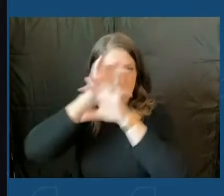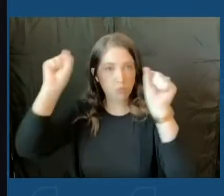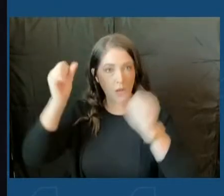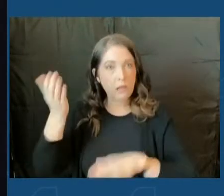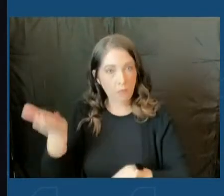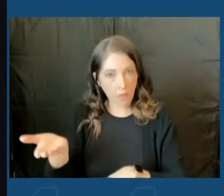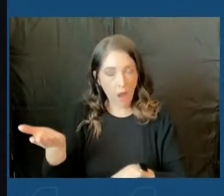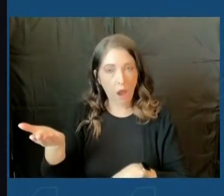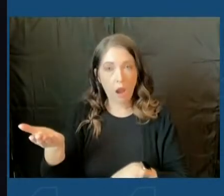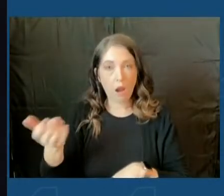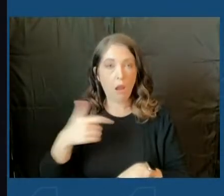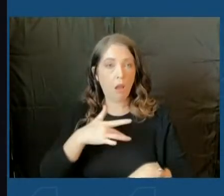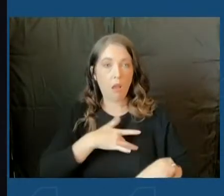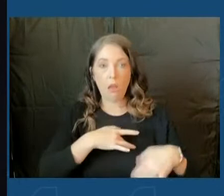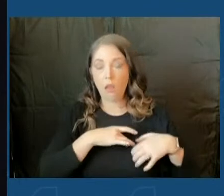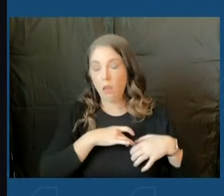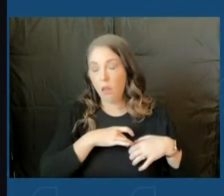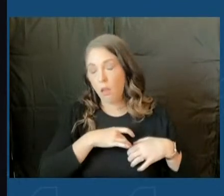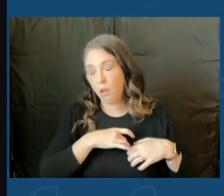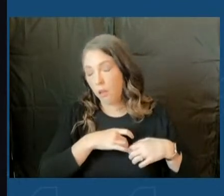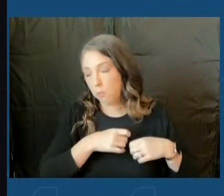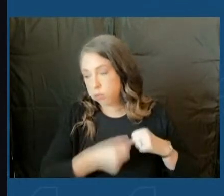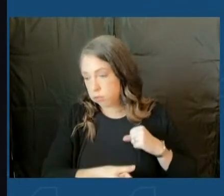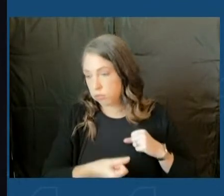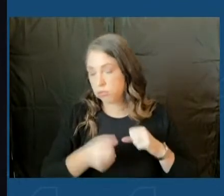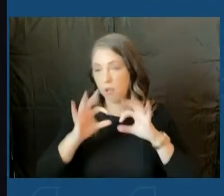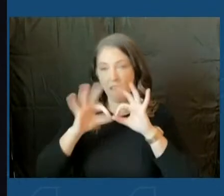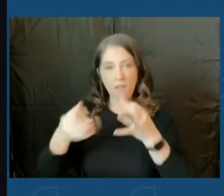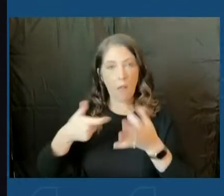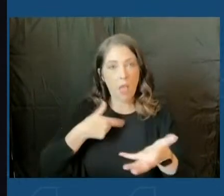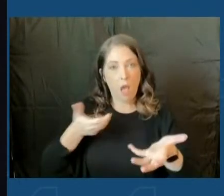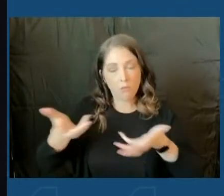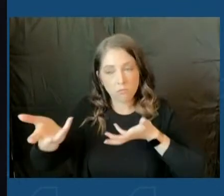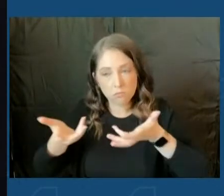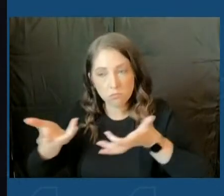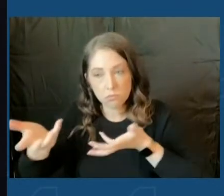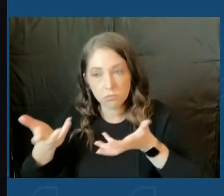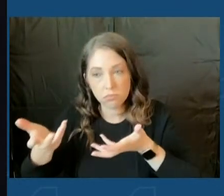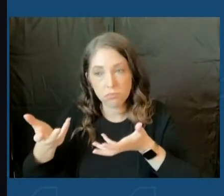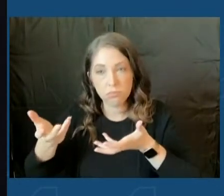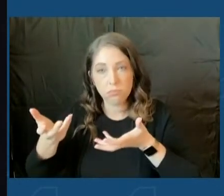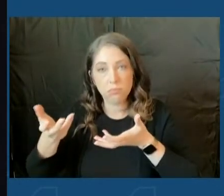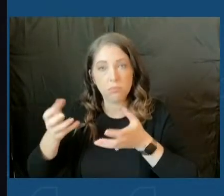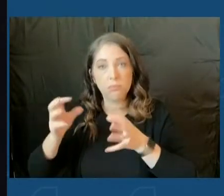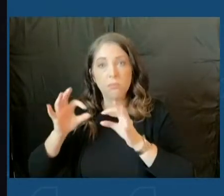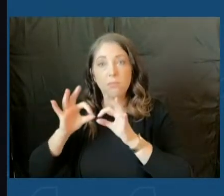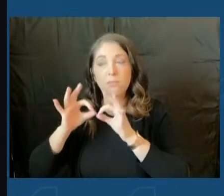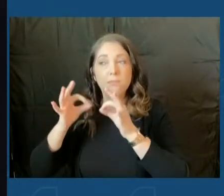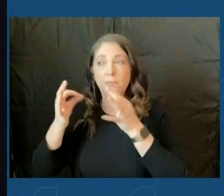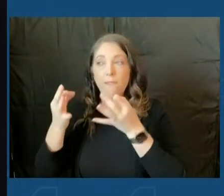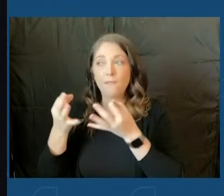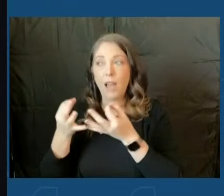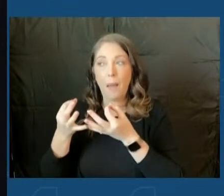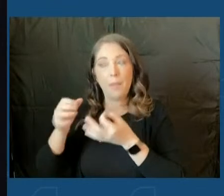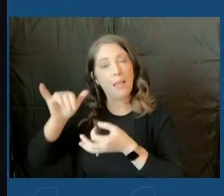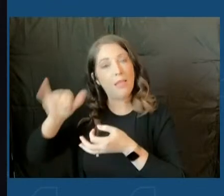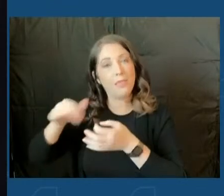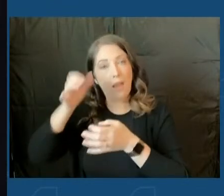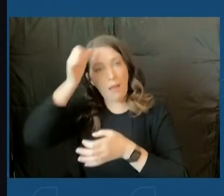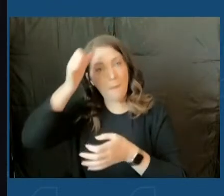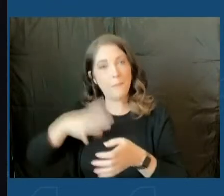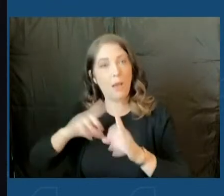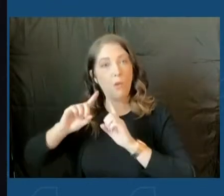heart that one of the families that I did interact with was the family of the man who was just going to get his son a birthday cake for his